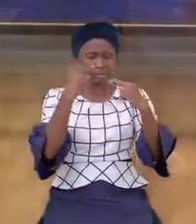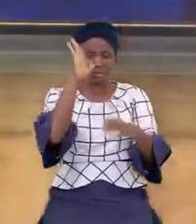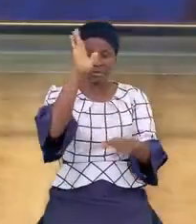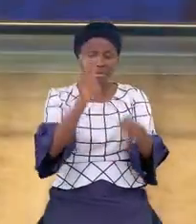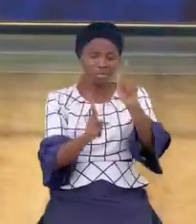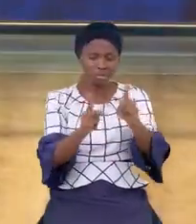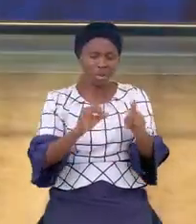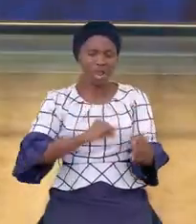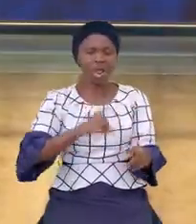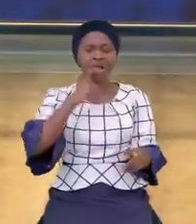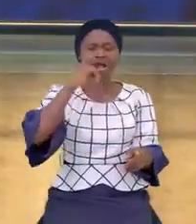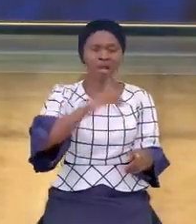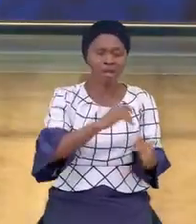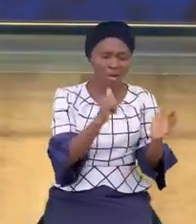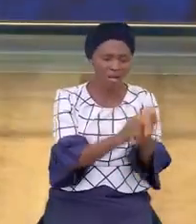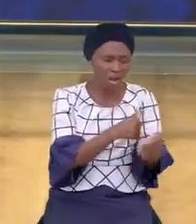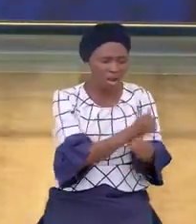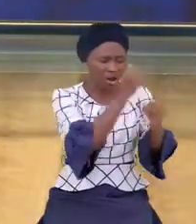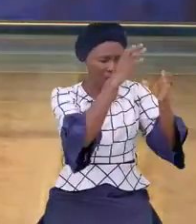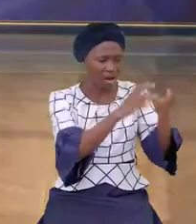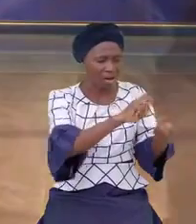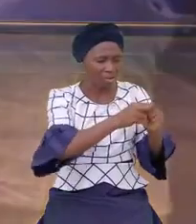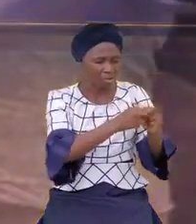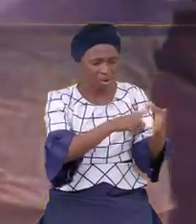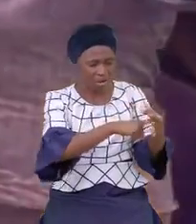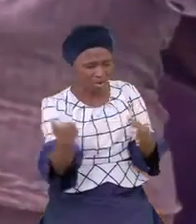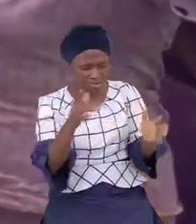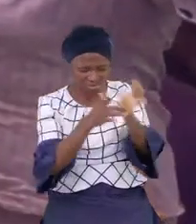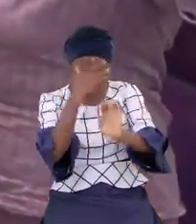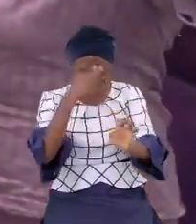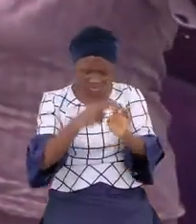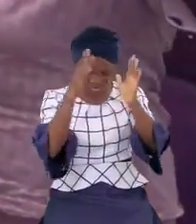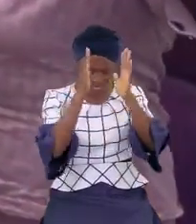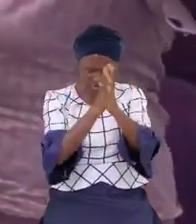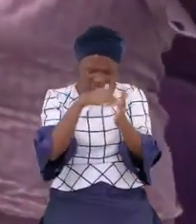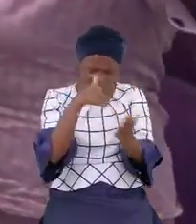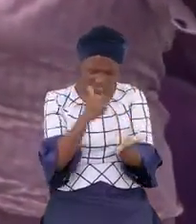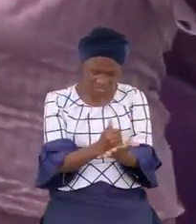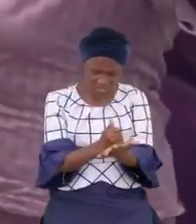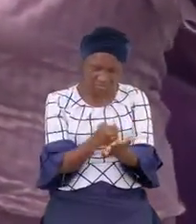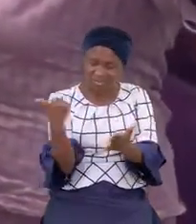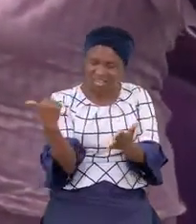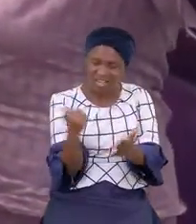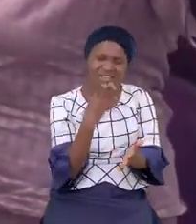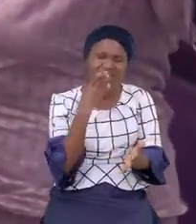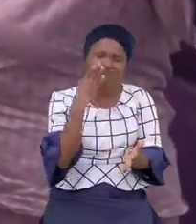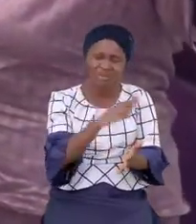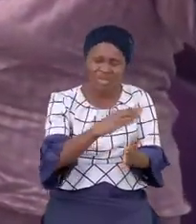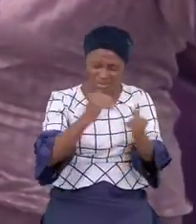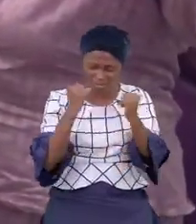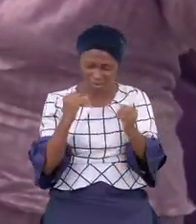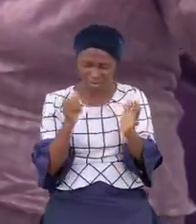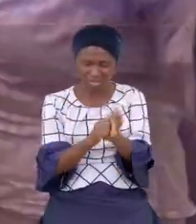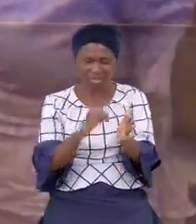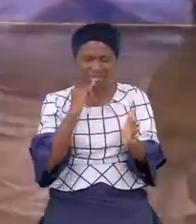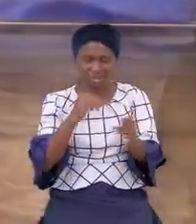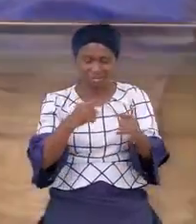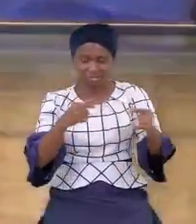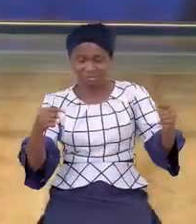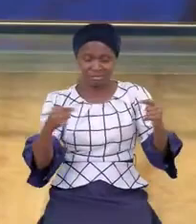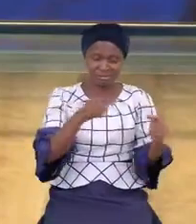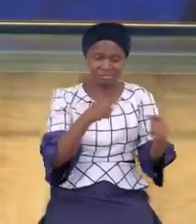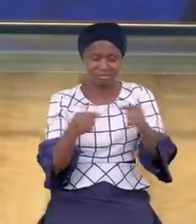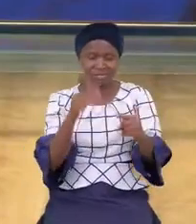that mountain, move out in Jesus' name. Any power confronting your